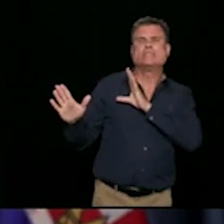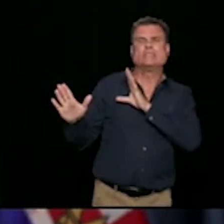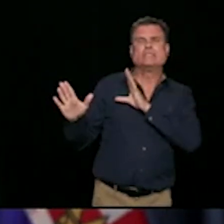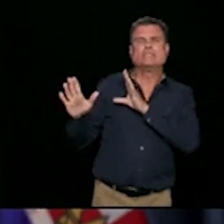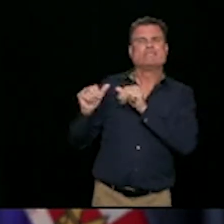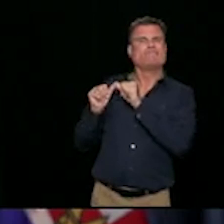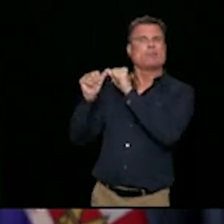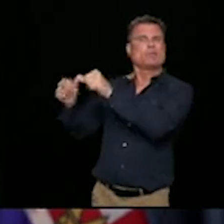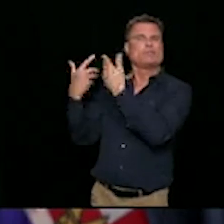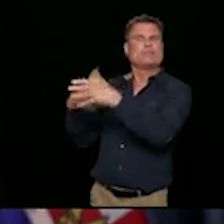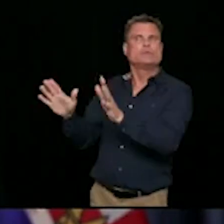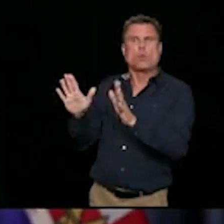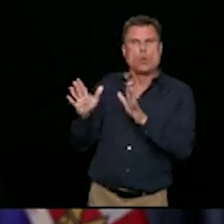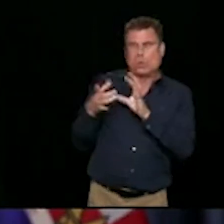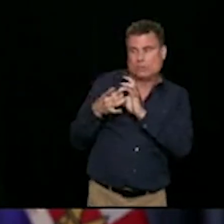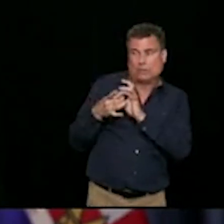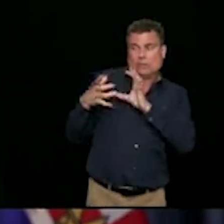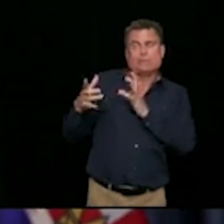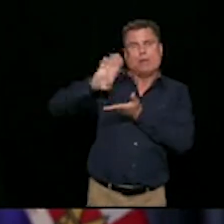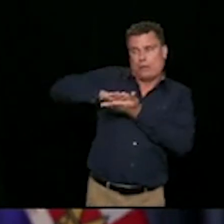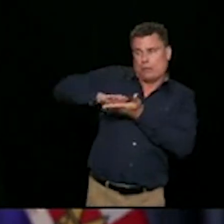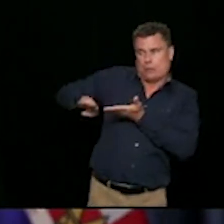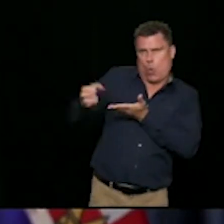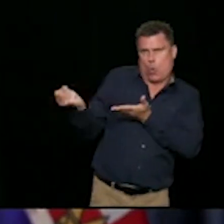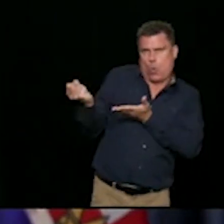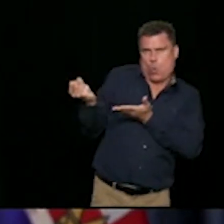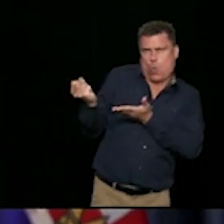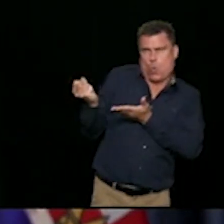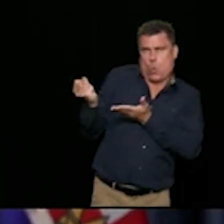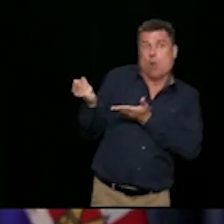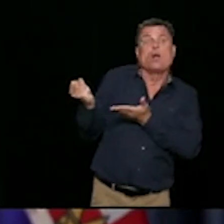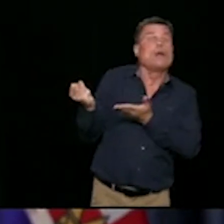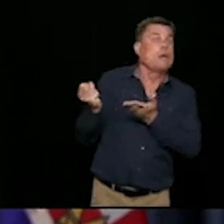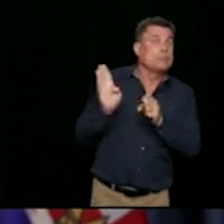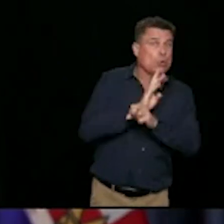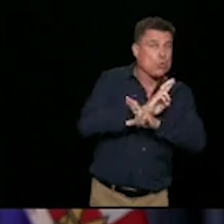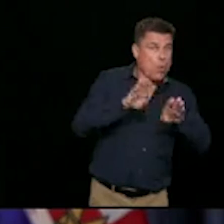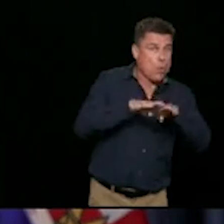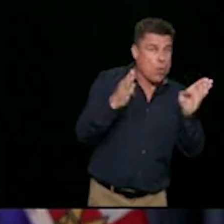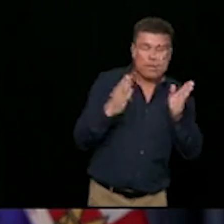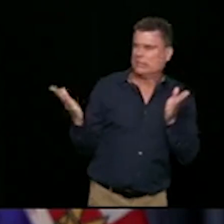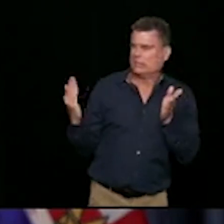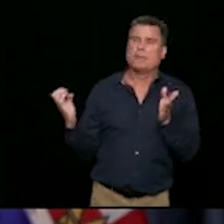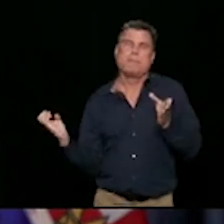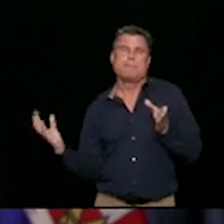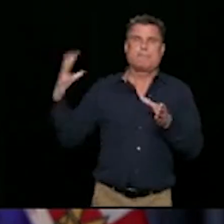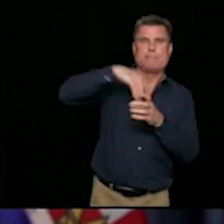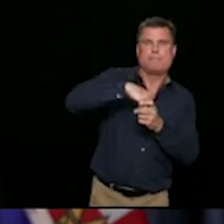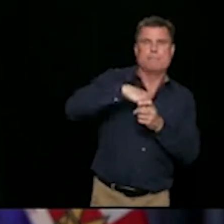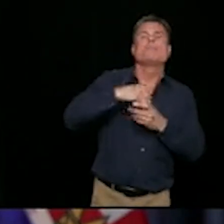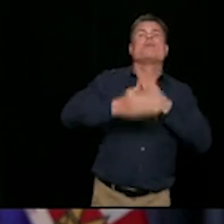their workplaces to avoid permanent layoffs. It is in everyone's best interest to keep these